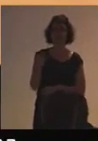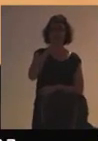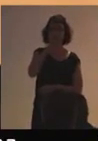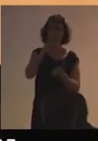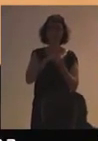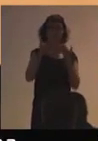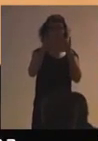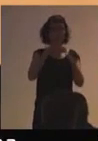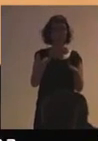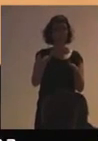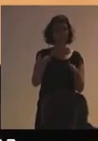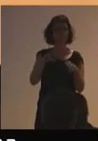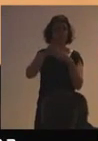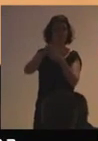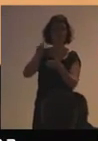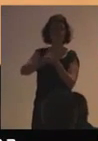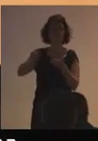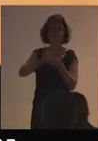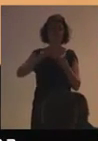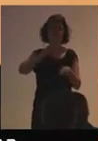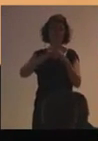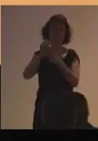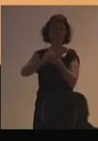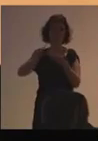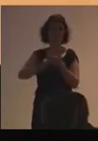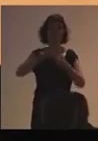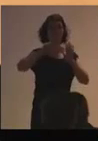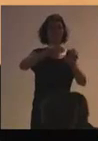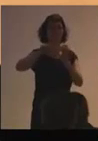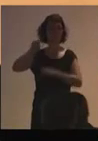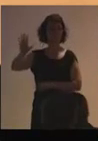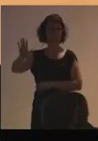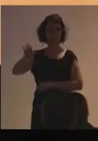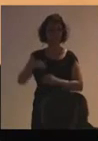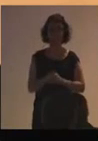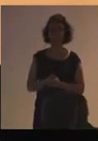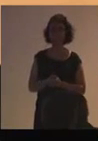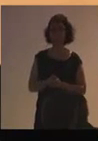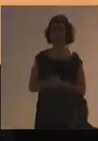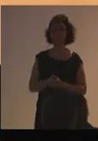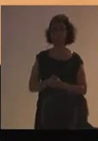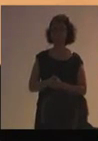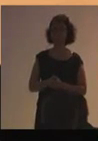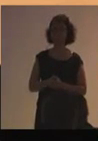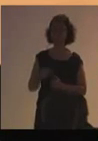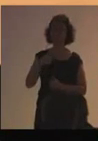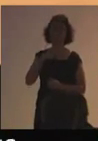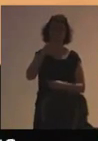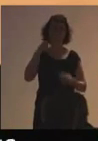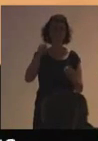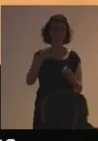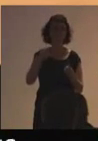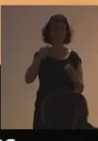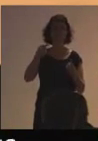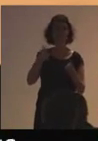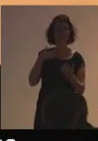Office 365. And I told him that we have put some end users on it, and we found actually basically that nothing